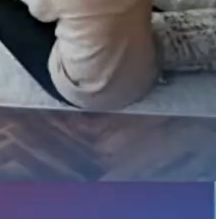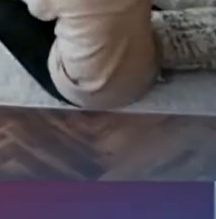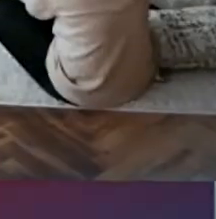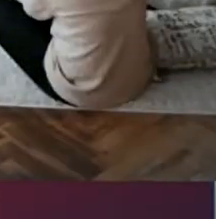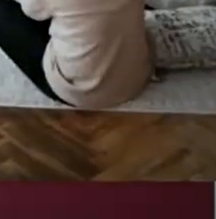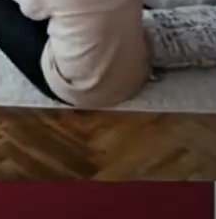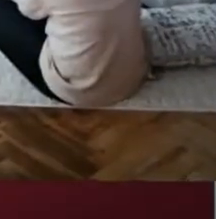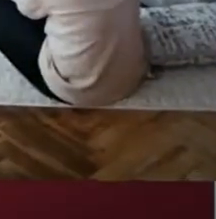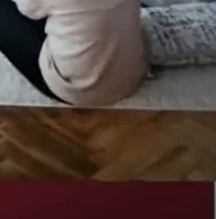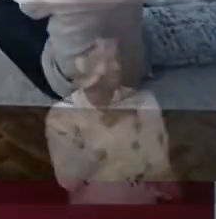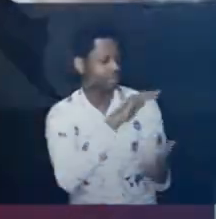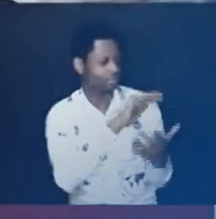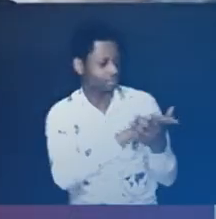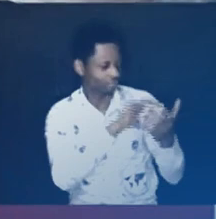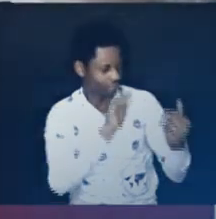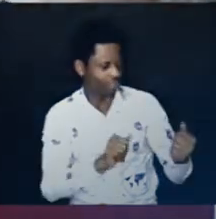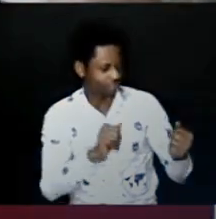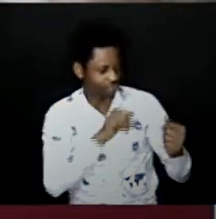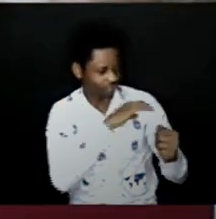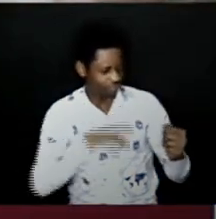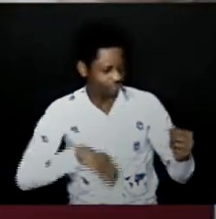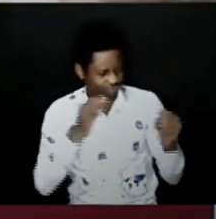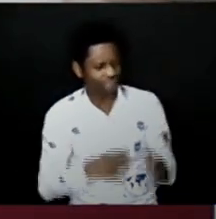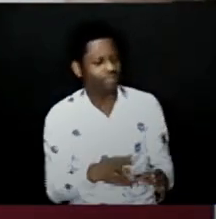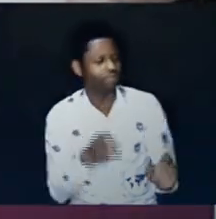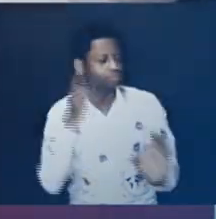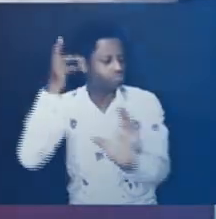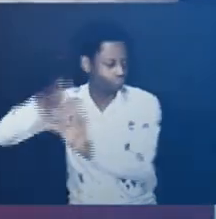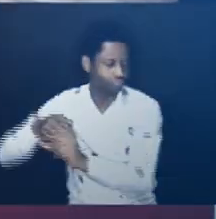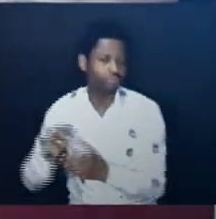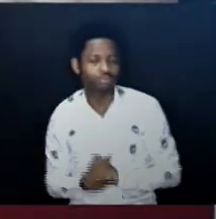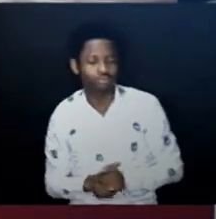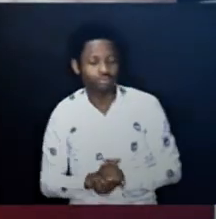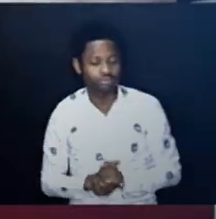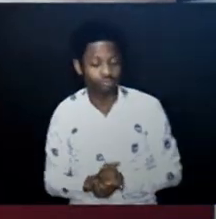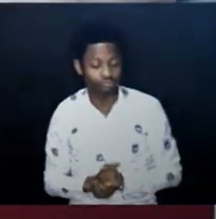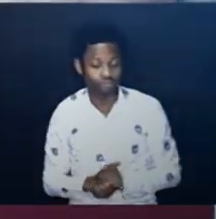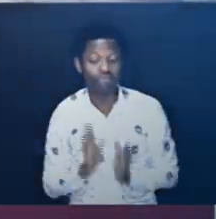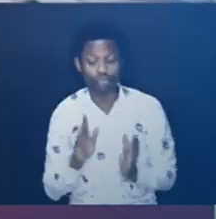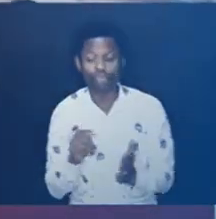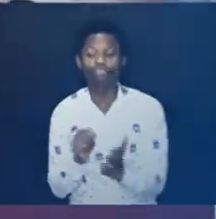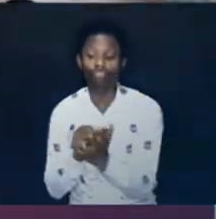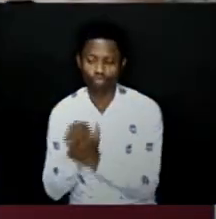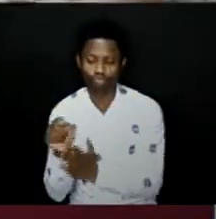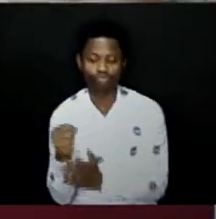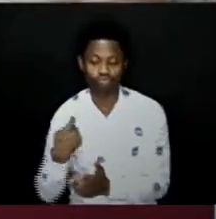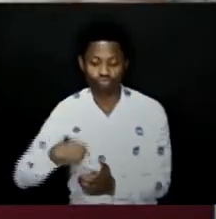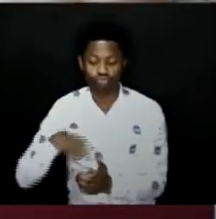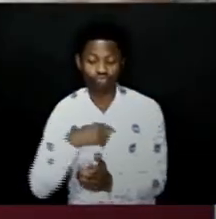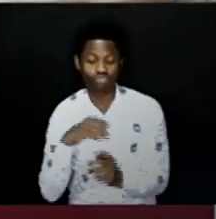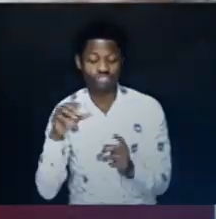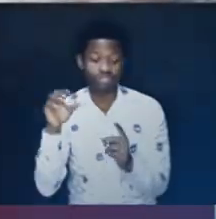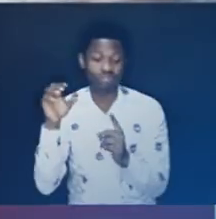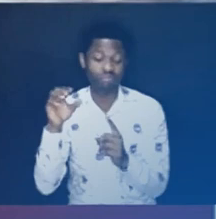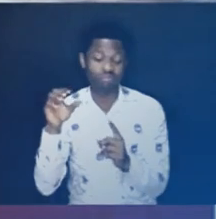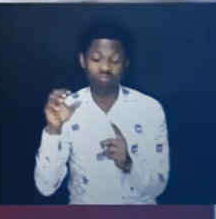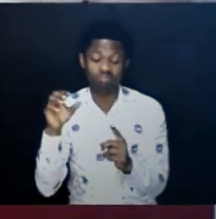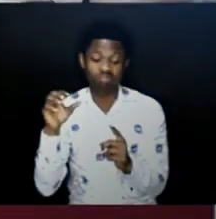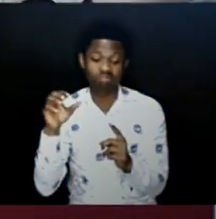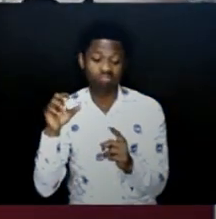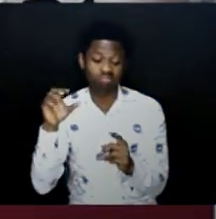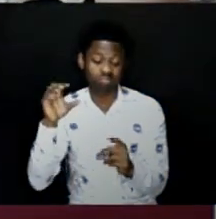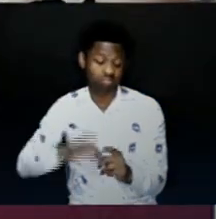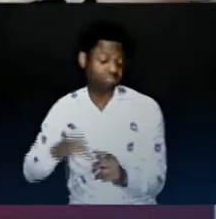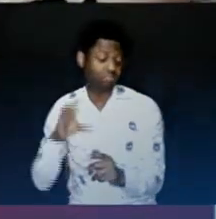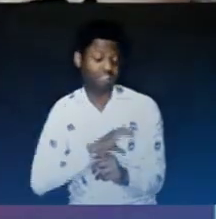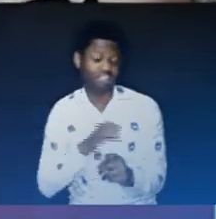manpu ntuo dwuma no oka ho. See, it is true that we are citizens of heaven. Eye no kure se ye osoro man no ema wo. Now